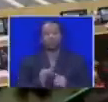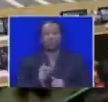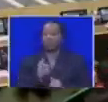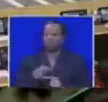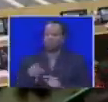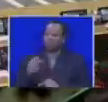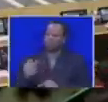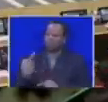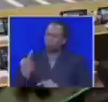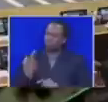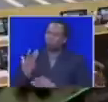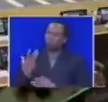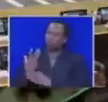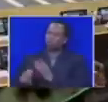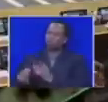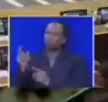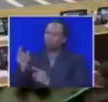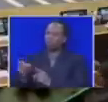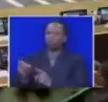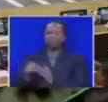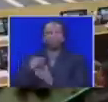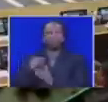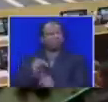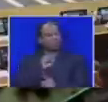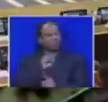person. Zuma is the one who must go.